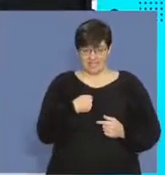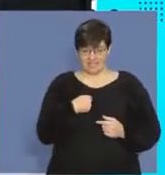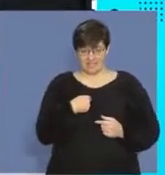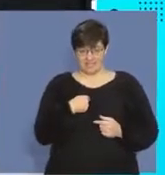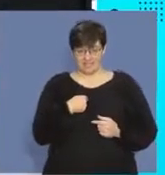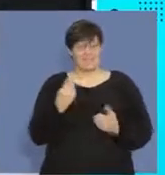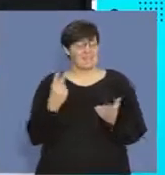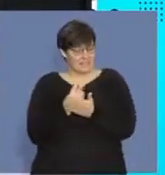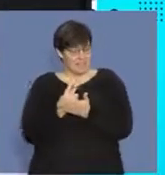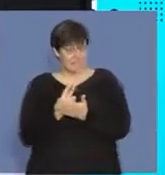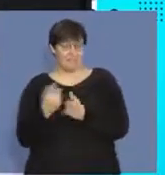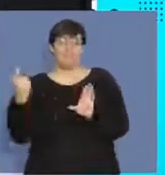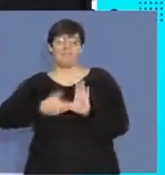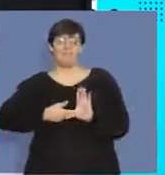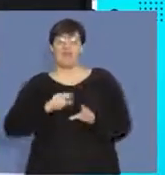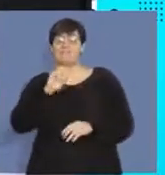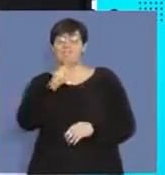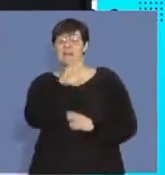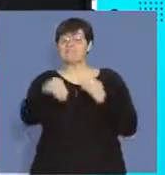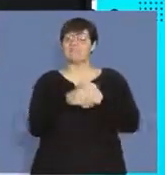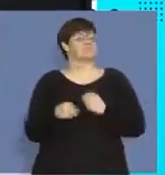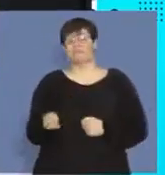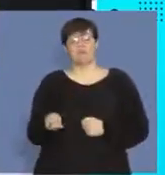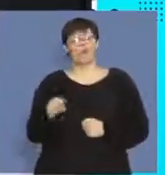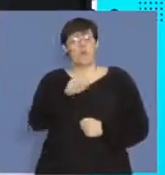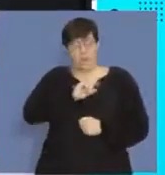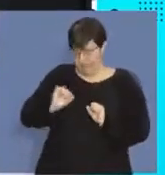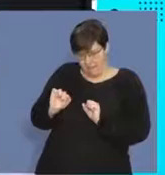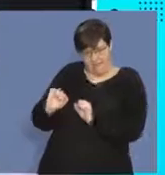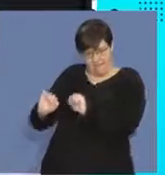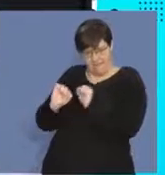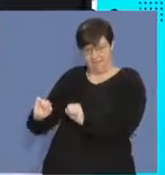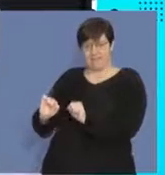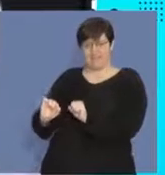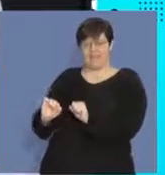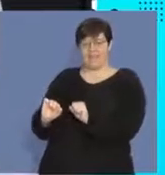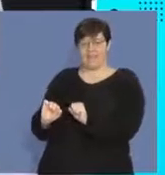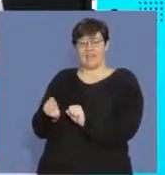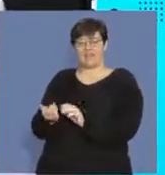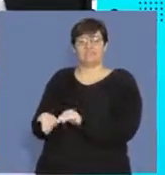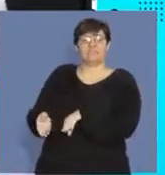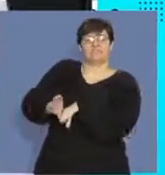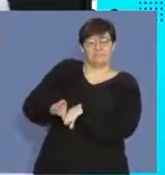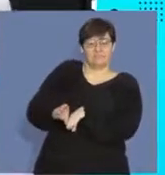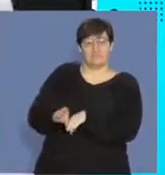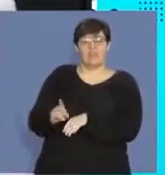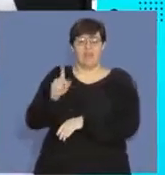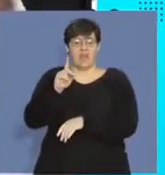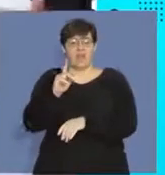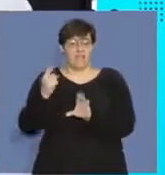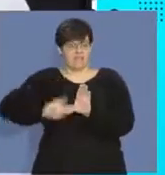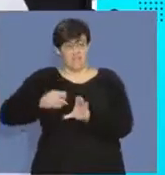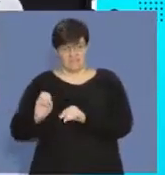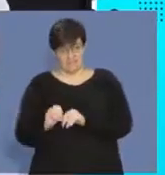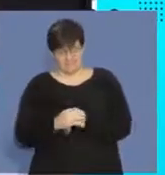remember, fuel as well is not subjected to VAT because it has its own levy that is charged against fuel. And